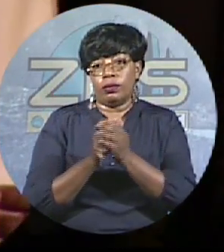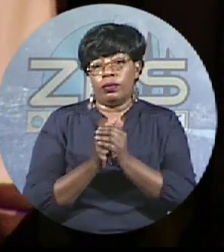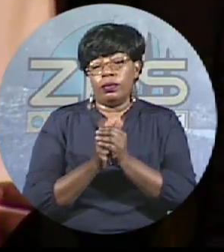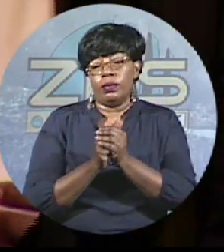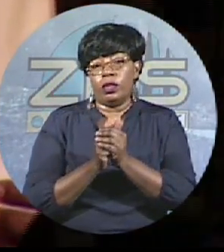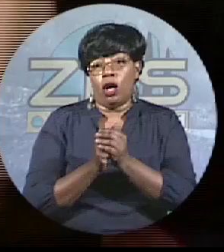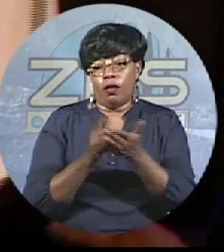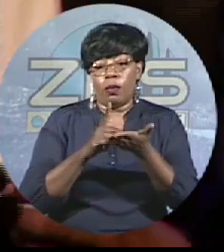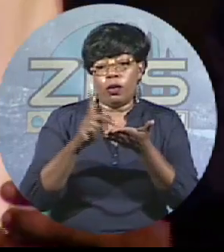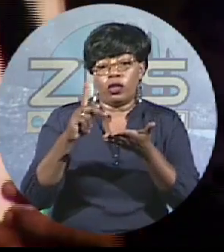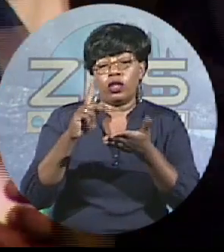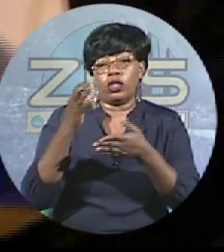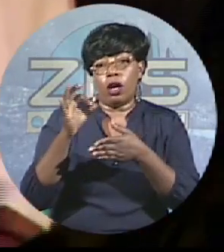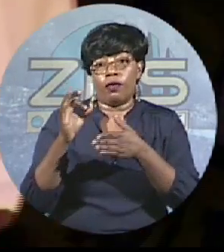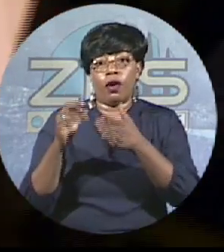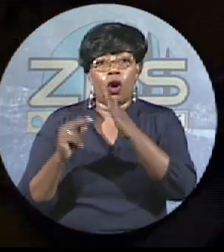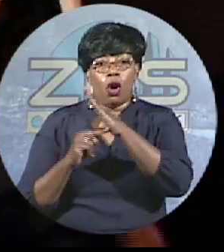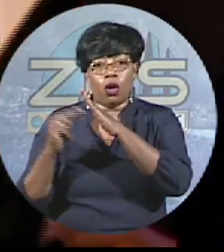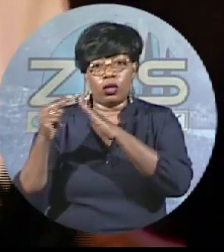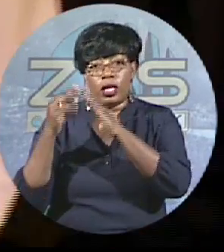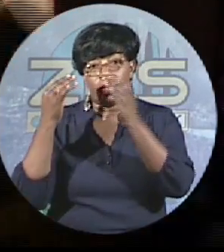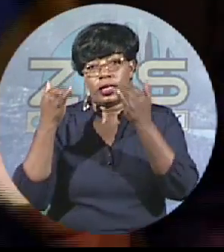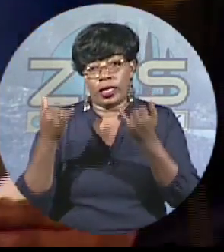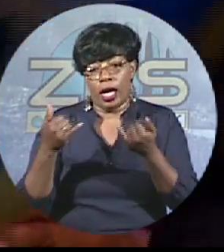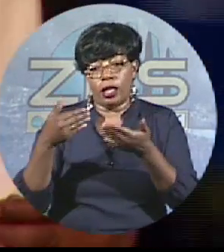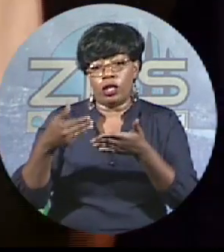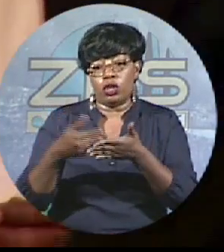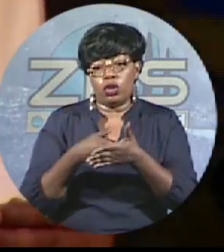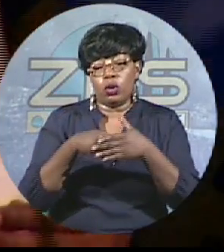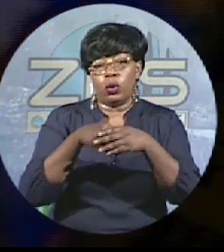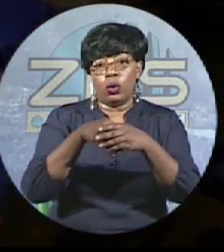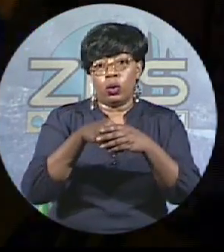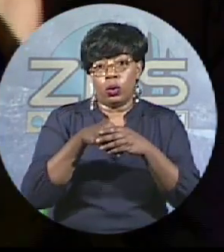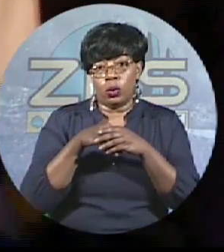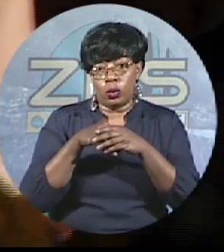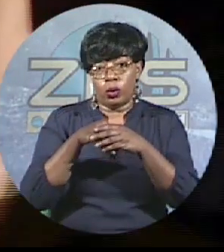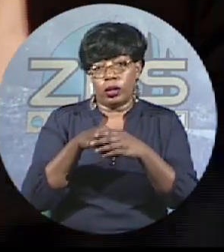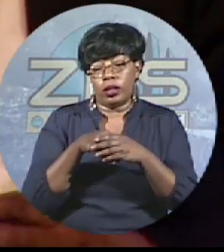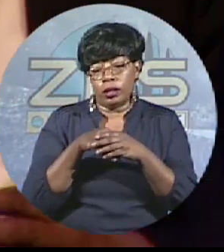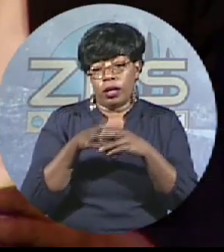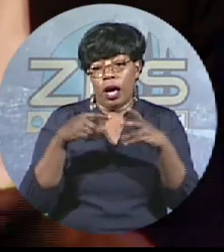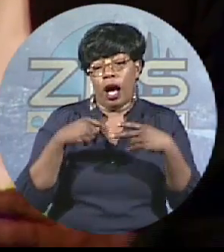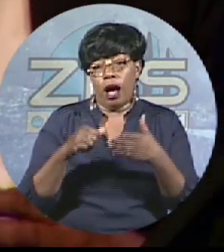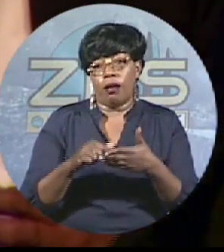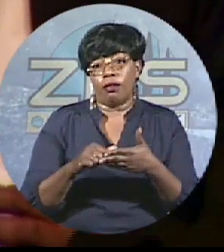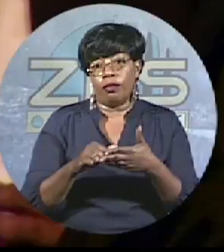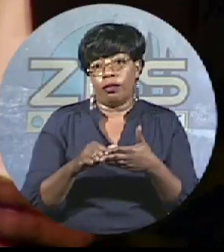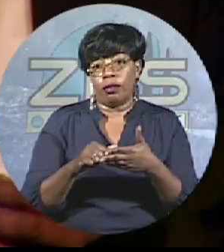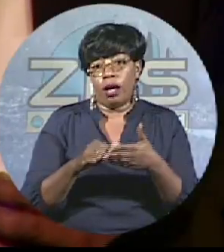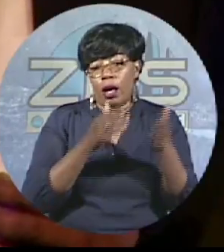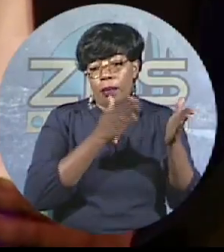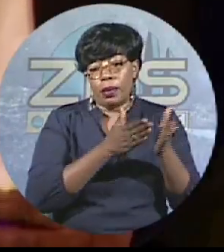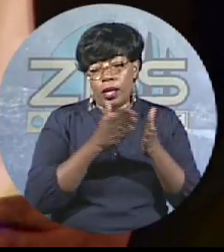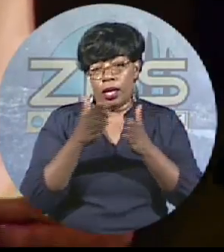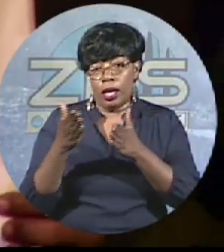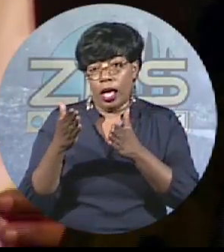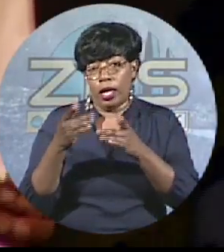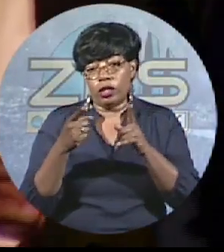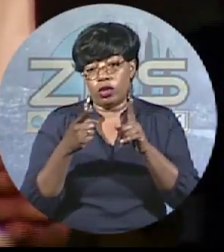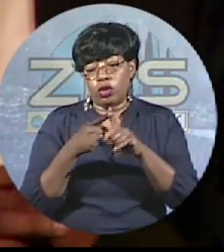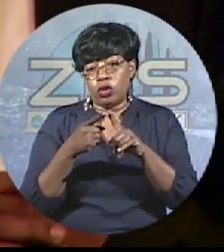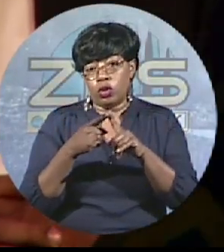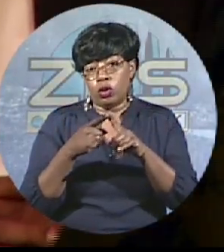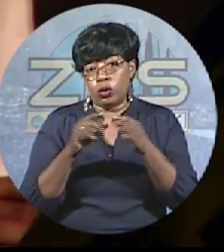hotel. The prospective new owner has bold plans not only to